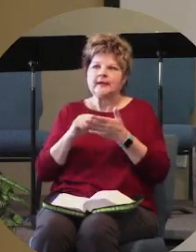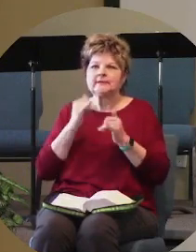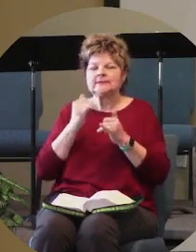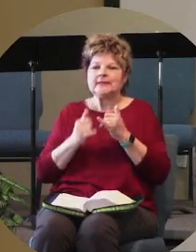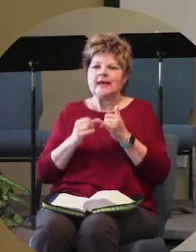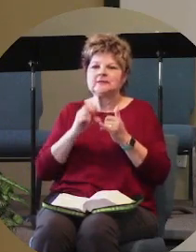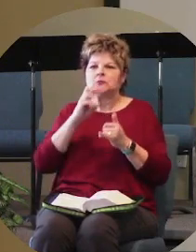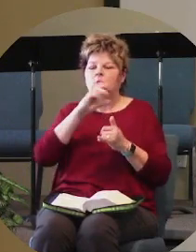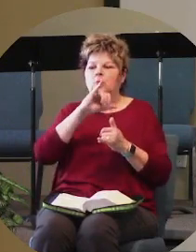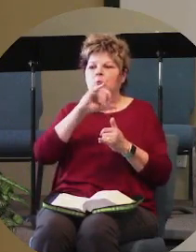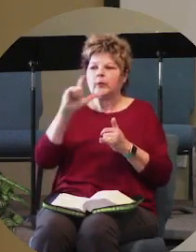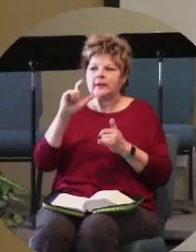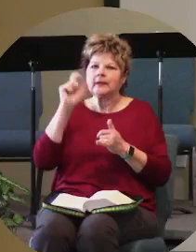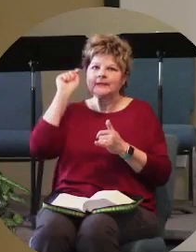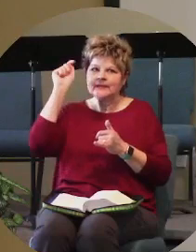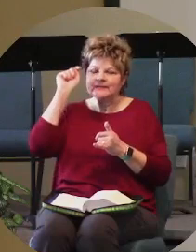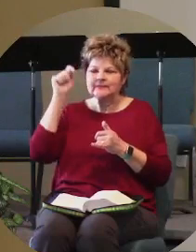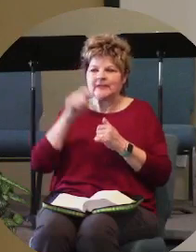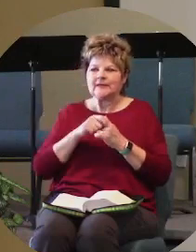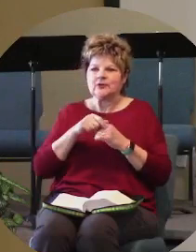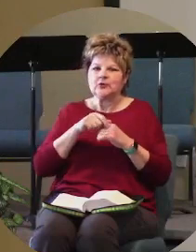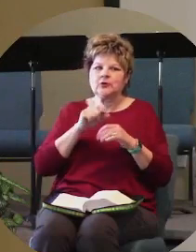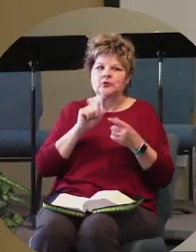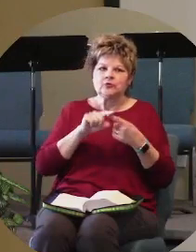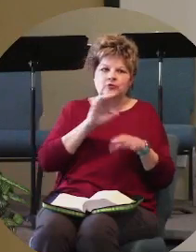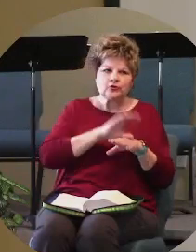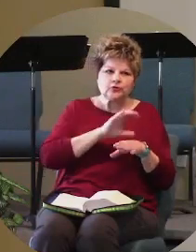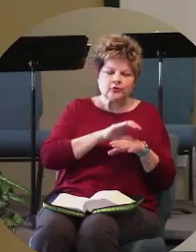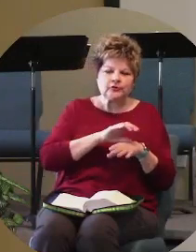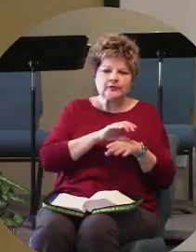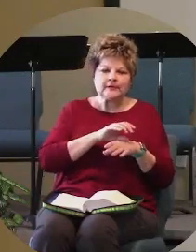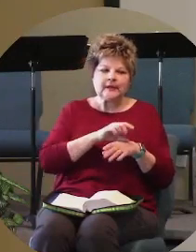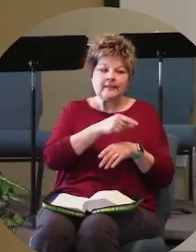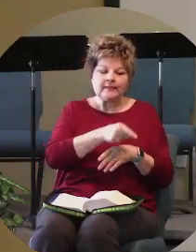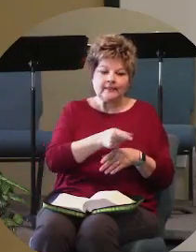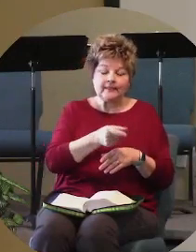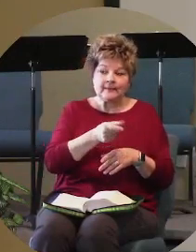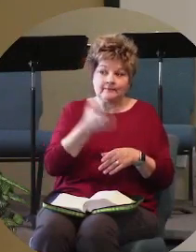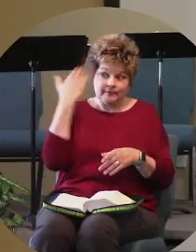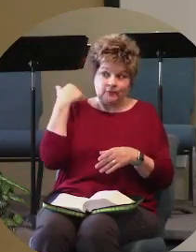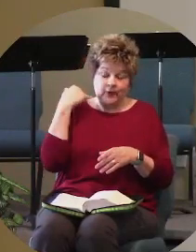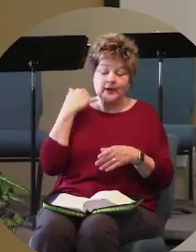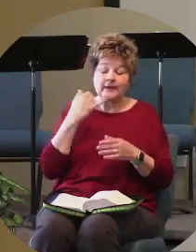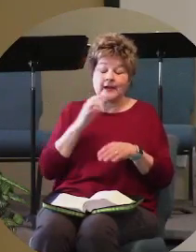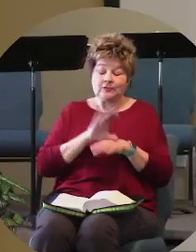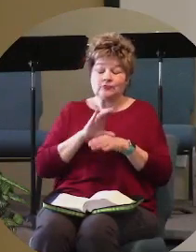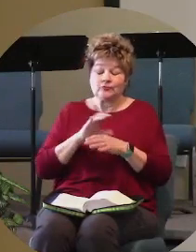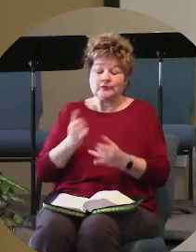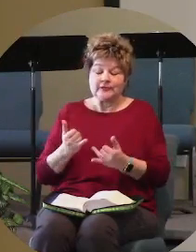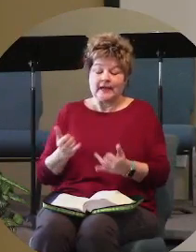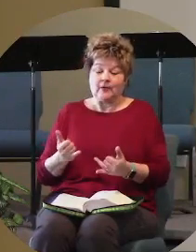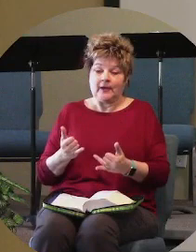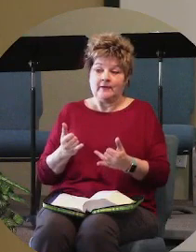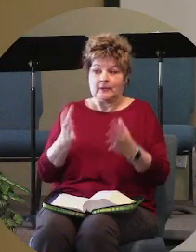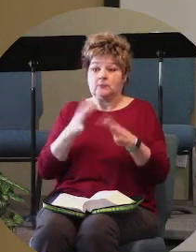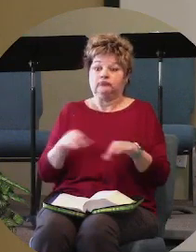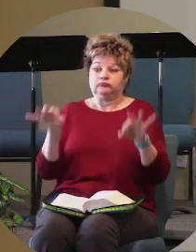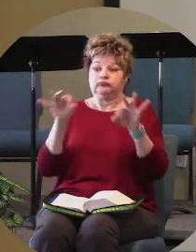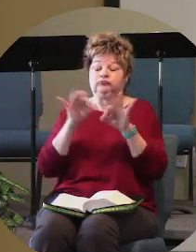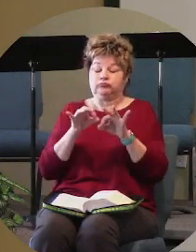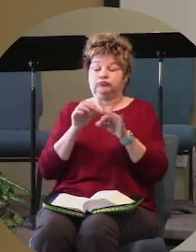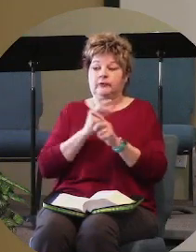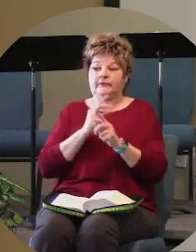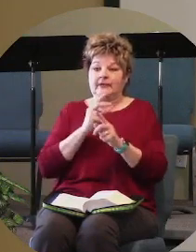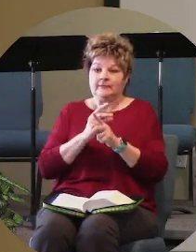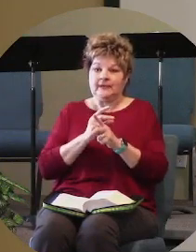Timothy, to the church then and to the church now, about the significance and the importance of keeping